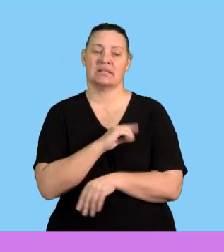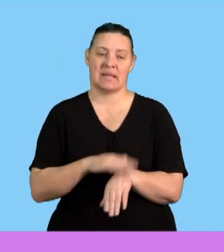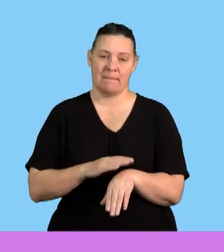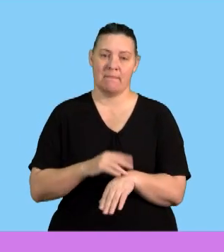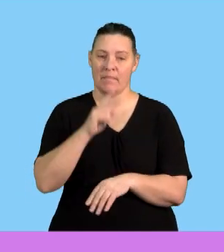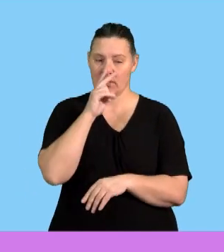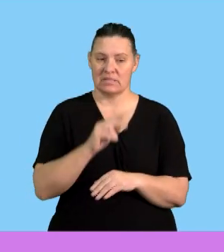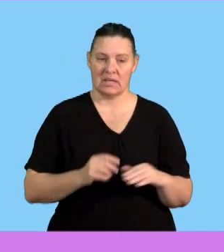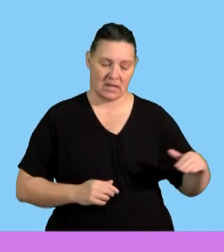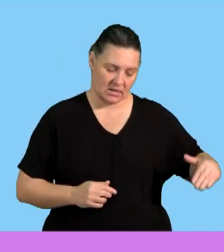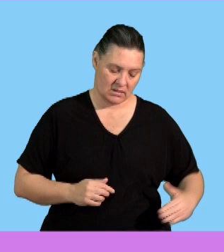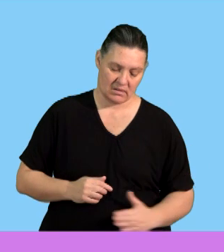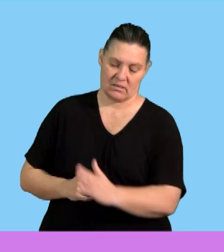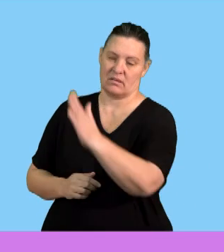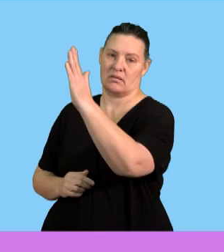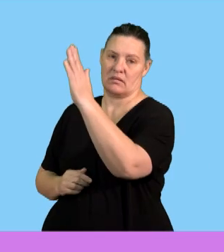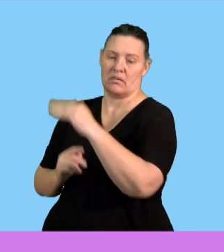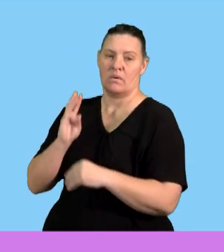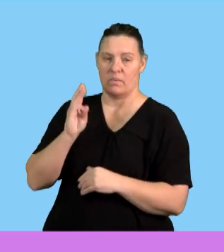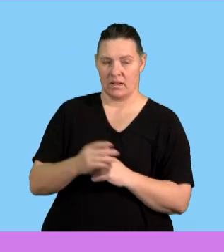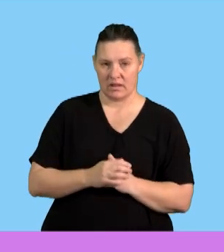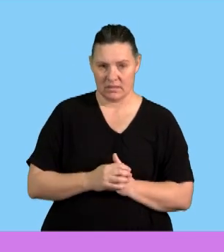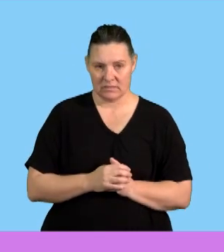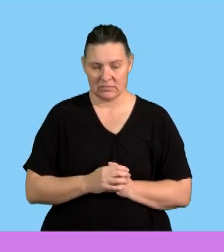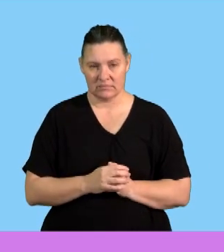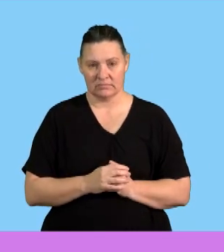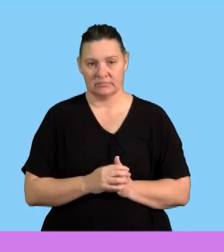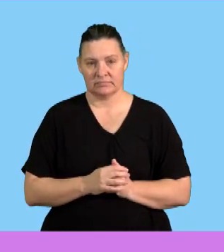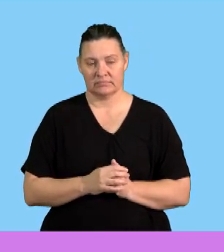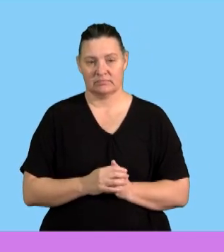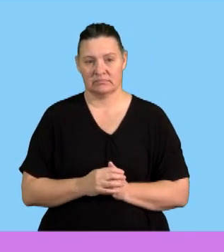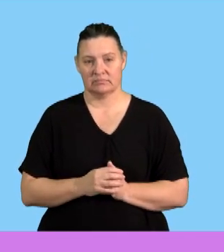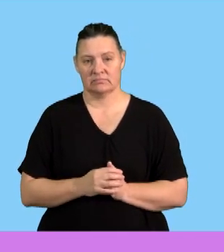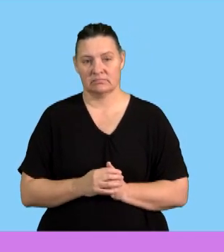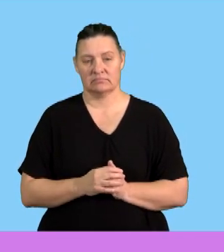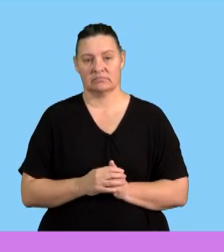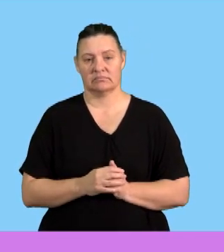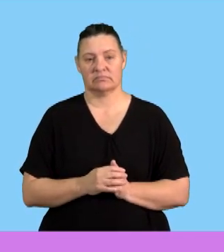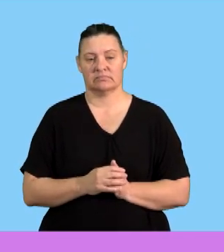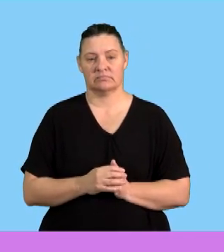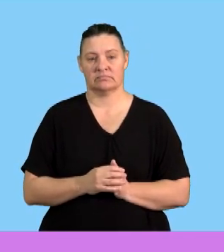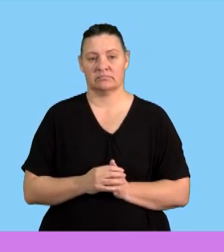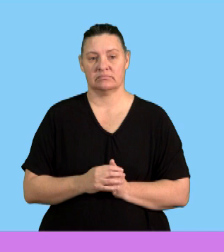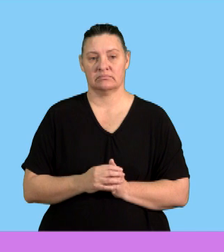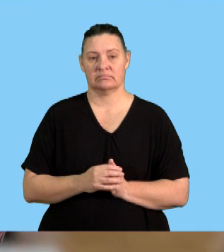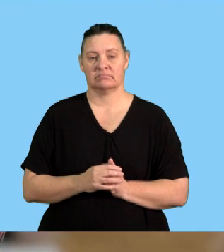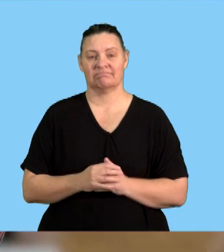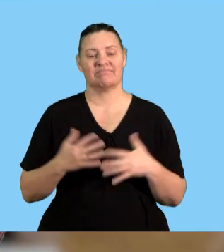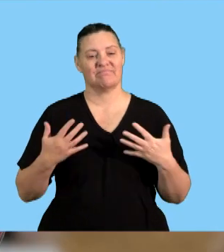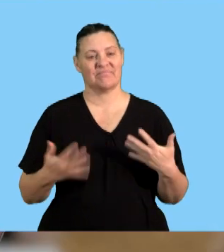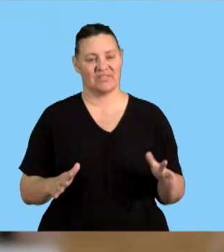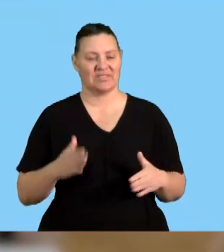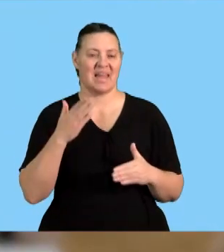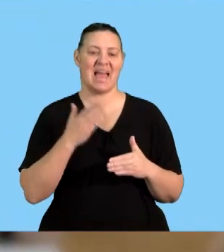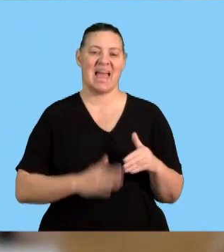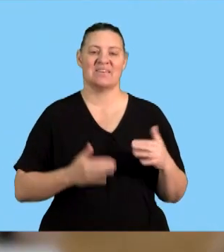time periods, you would have seen that it would have started and making a curve like that.